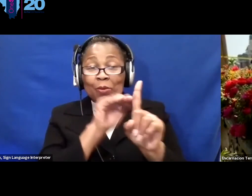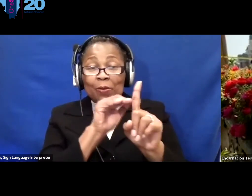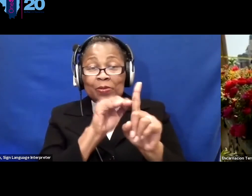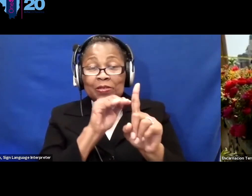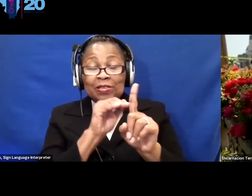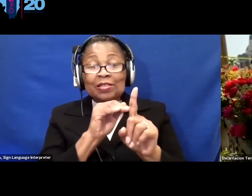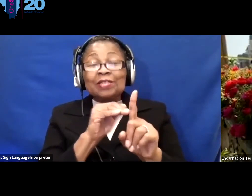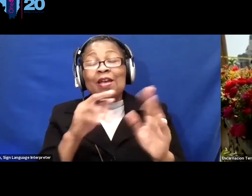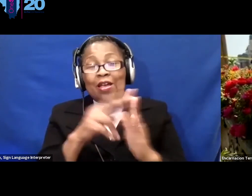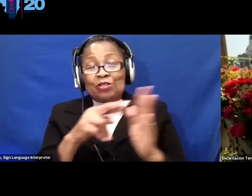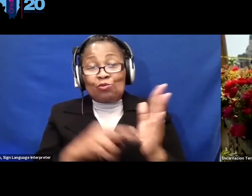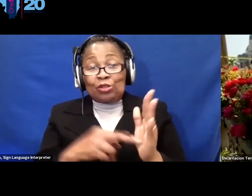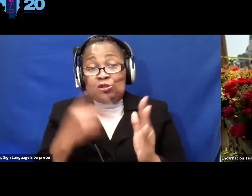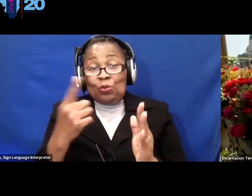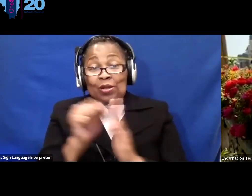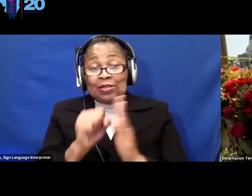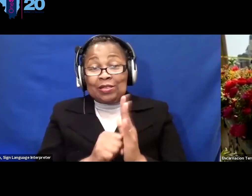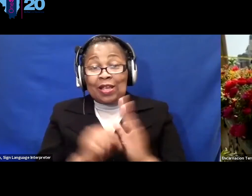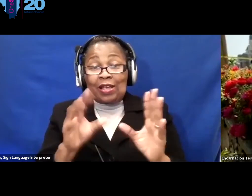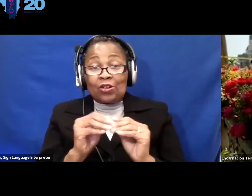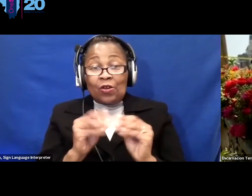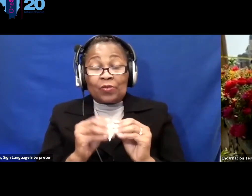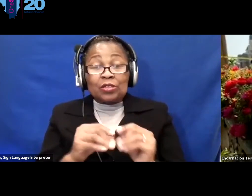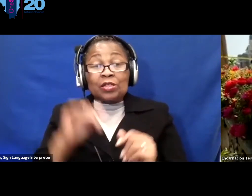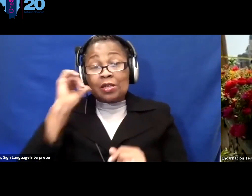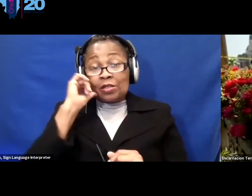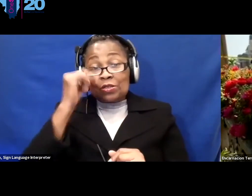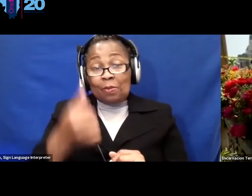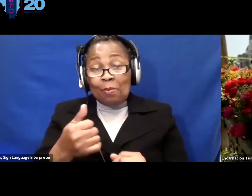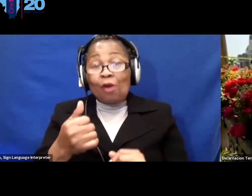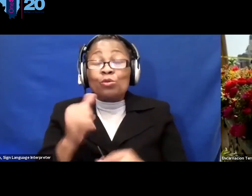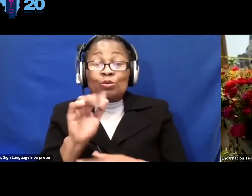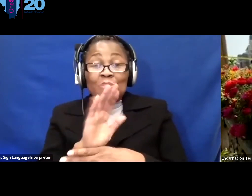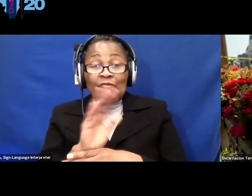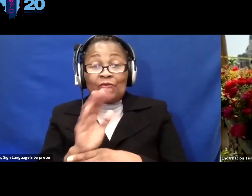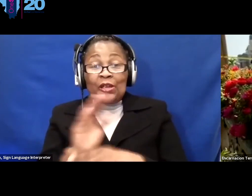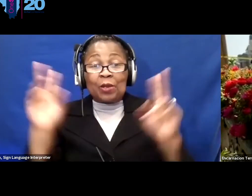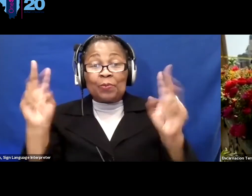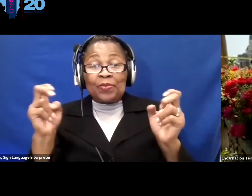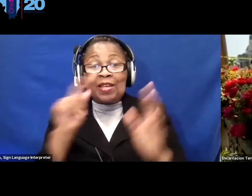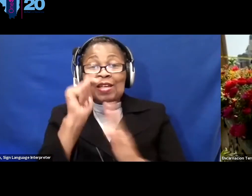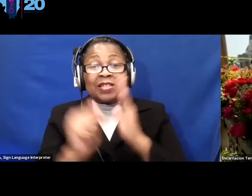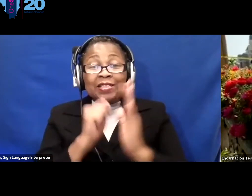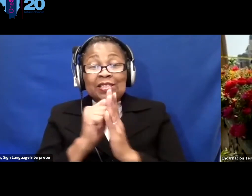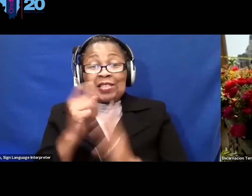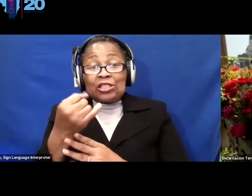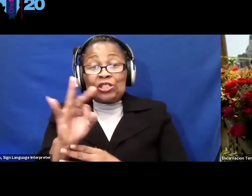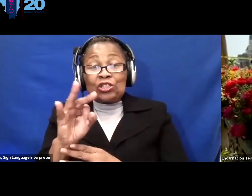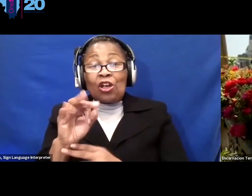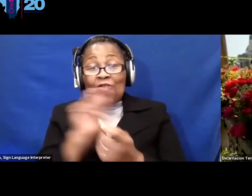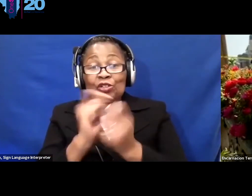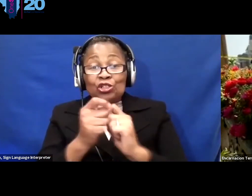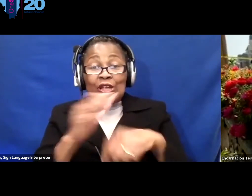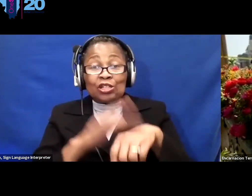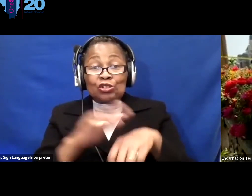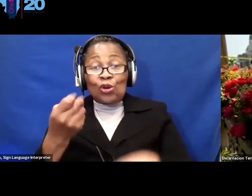State Conference, you have access through tomorrow to Ines Summers' documentary film, Seasons of Change on Henry's Farm. The